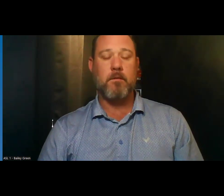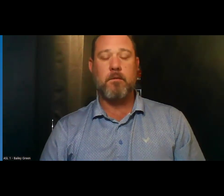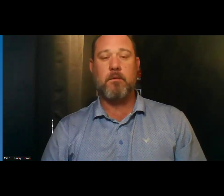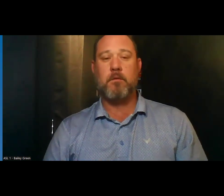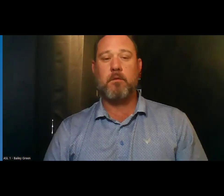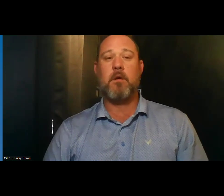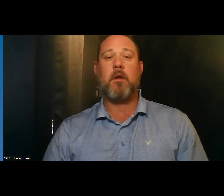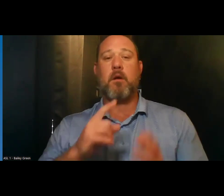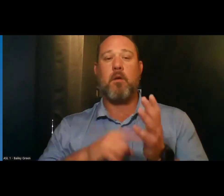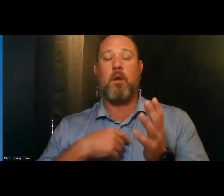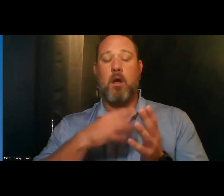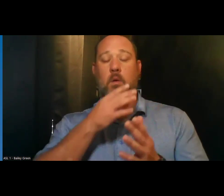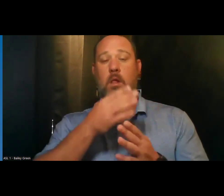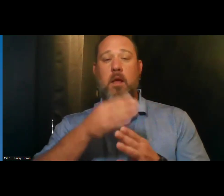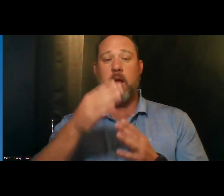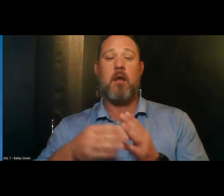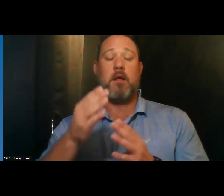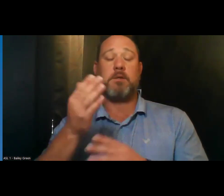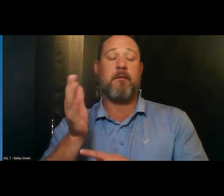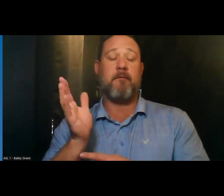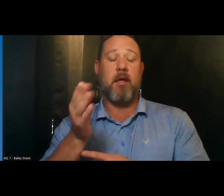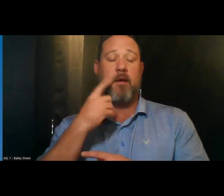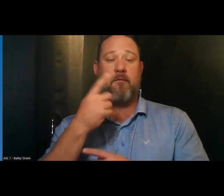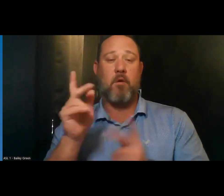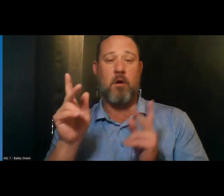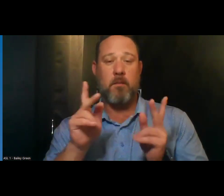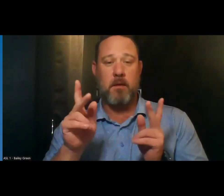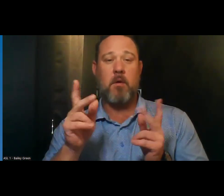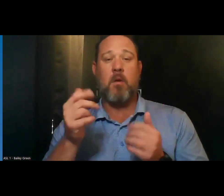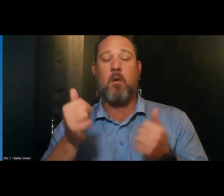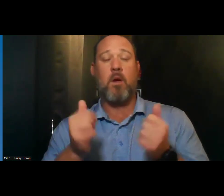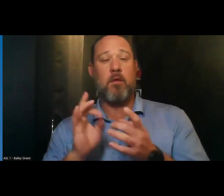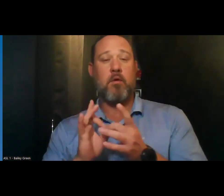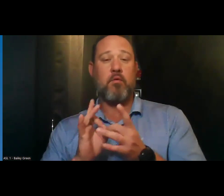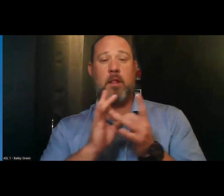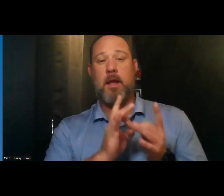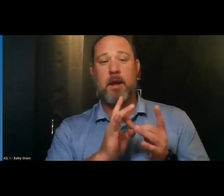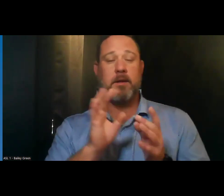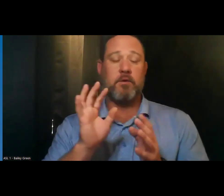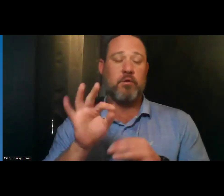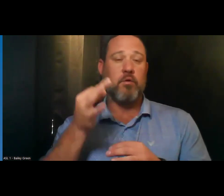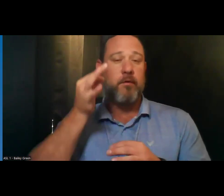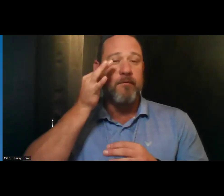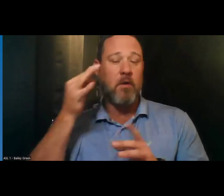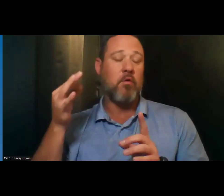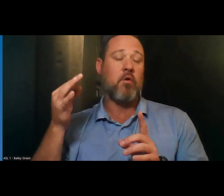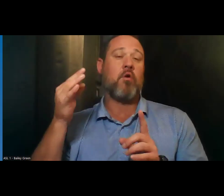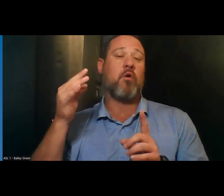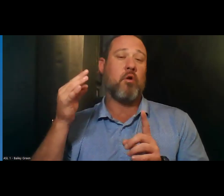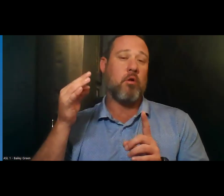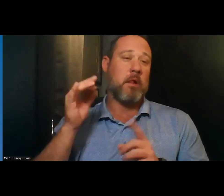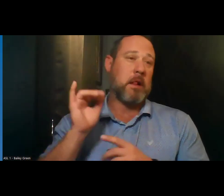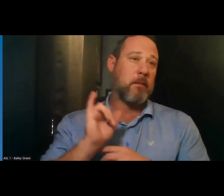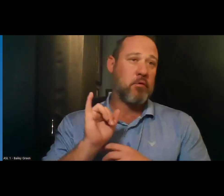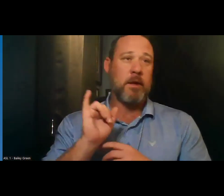end with, just as a flag for folks, is whether it's related to this federal immigration